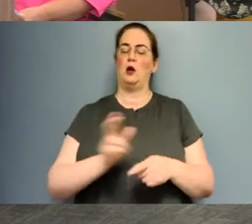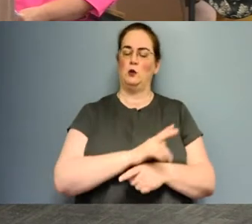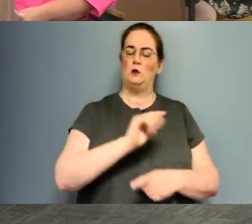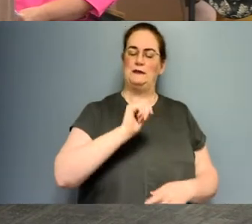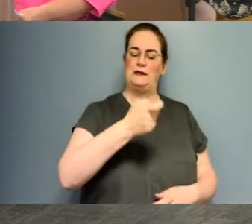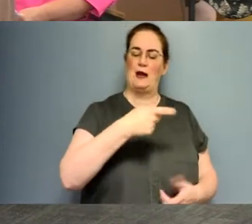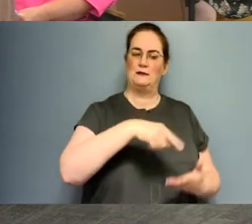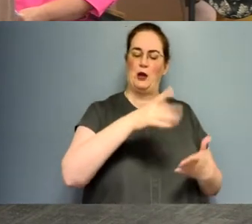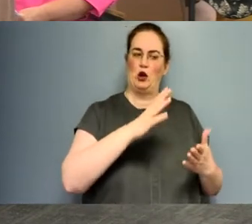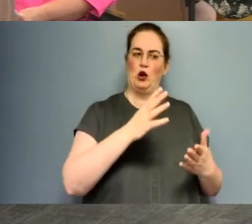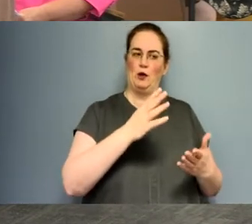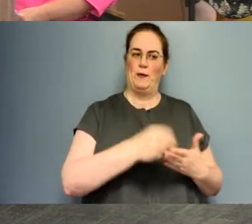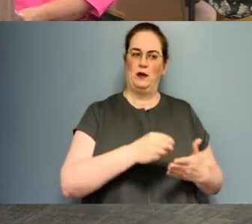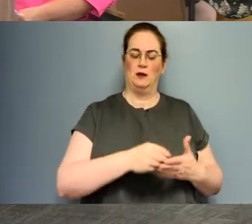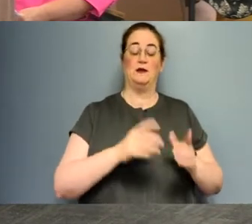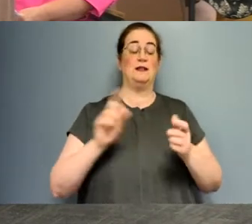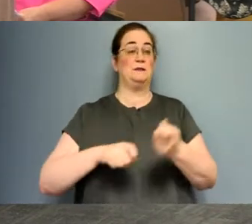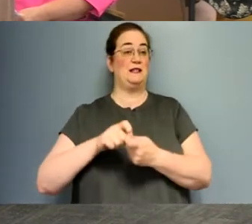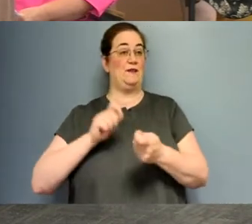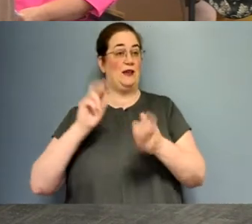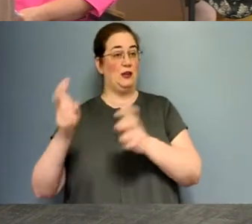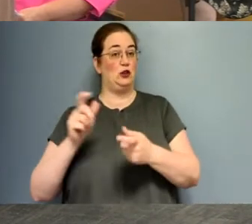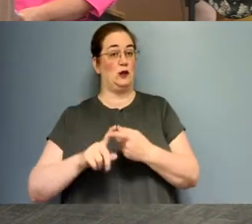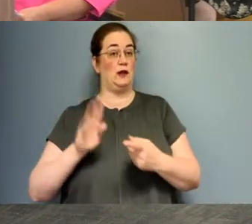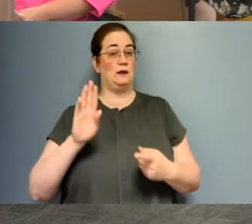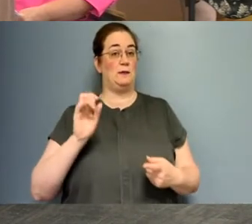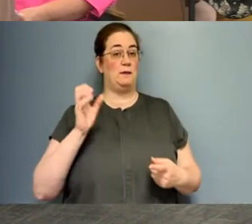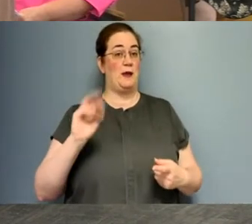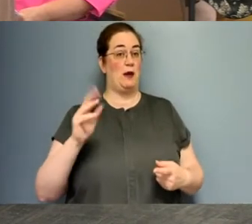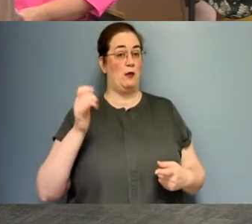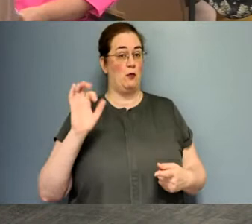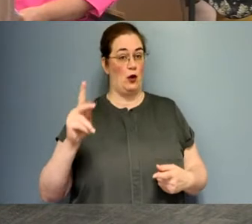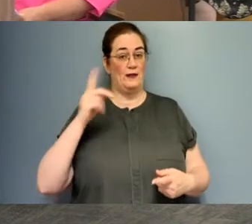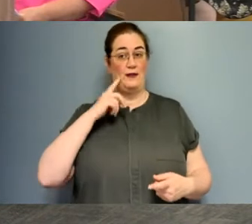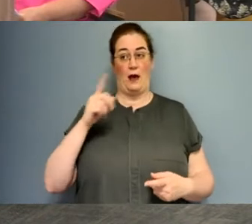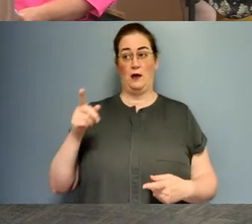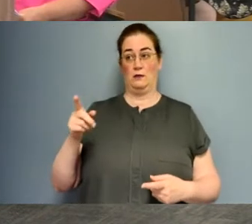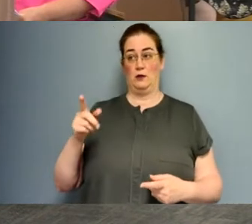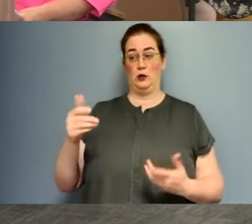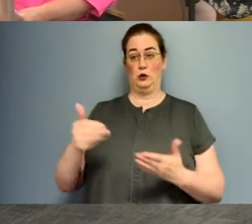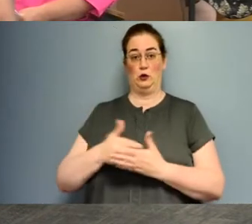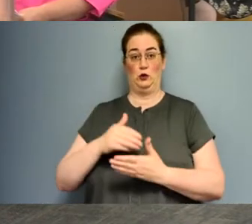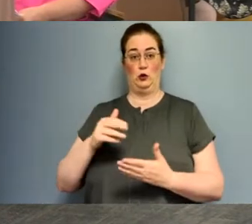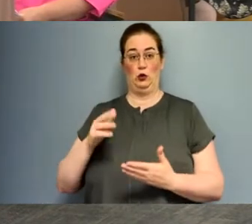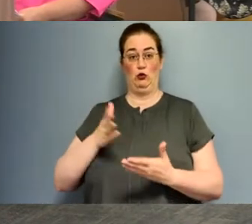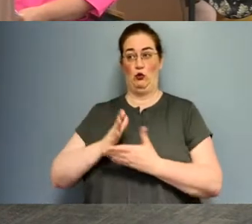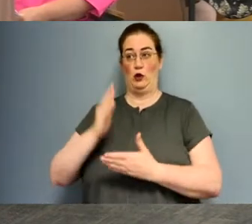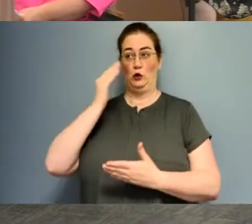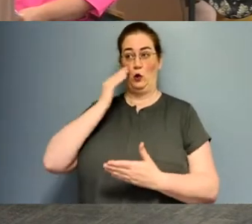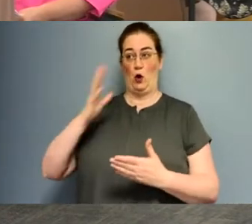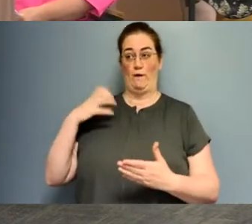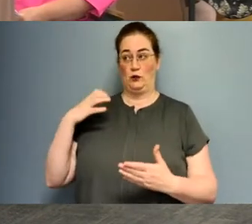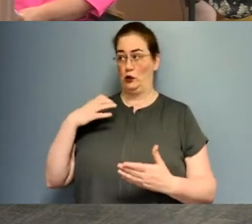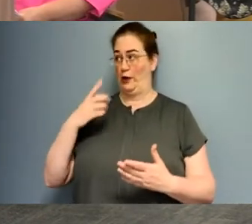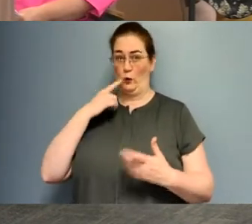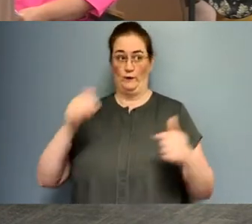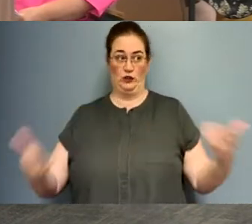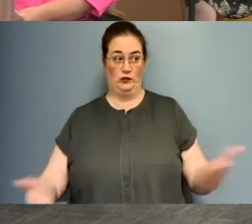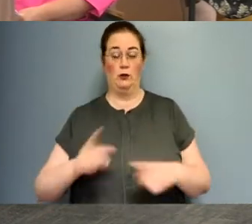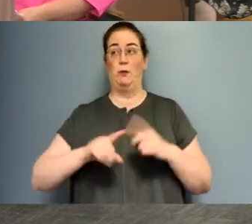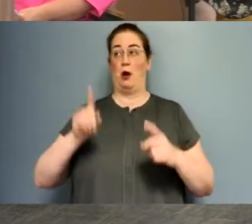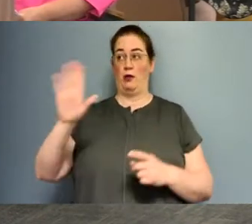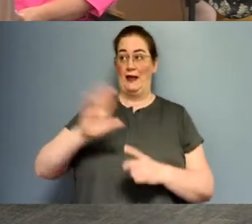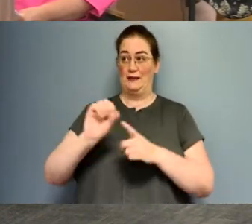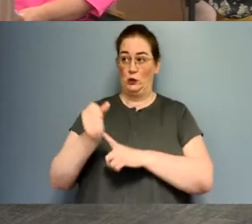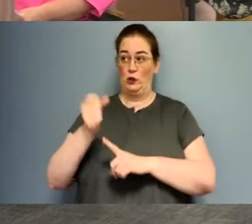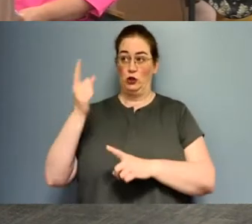all, the specific issue against Megan Brock that Mrs. Diub is coming into, okay? You, I don't know where she is, but you are coming into this situation where you are